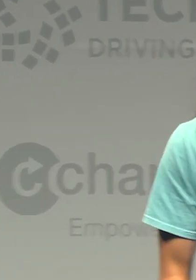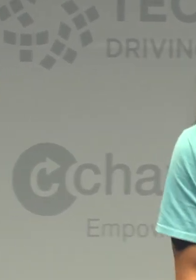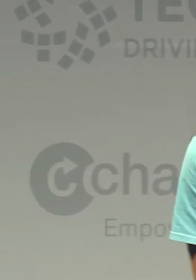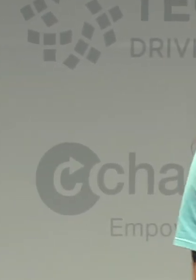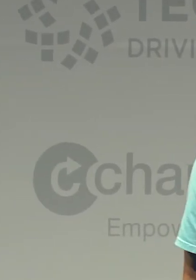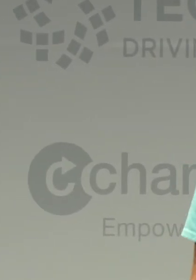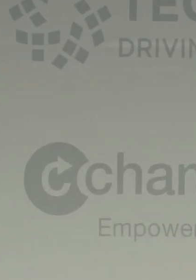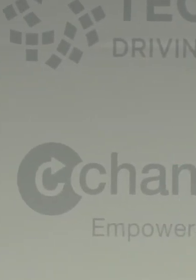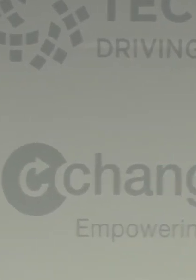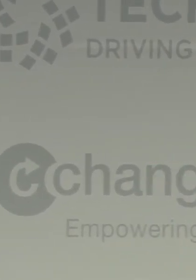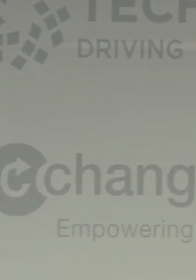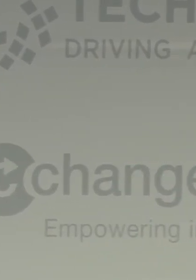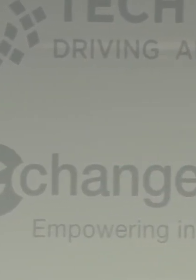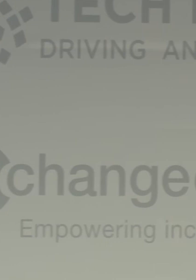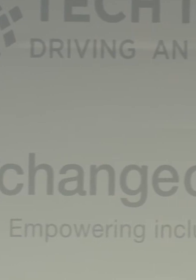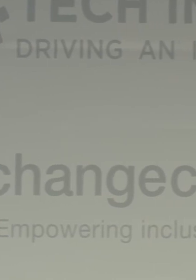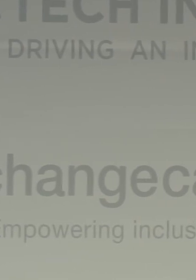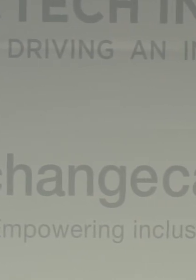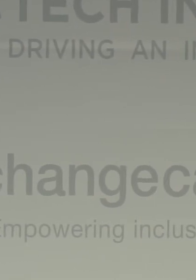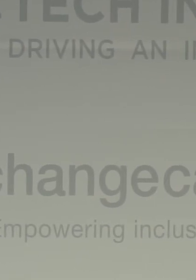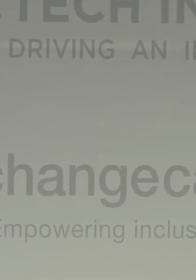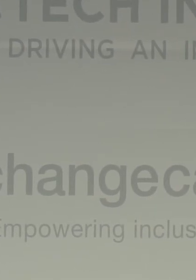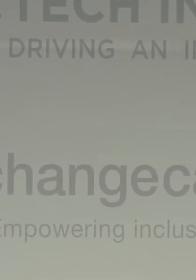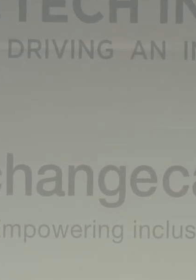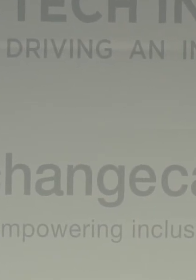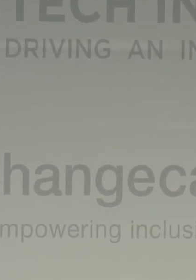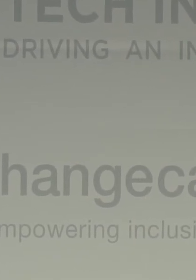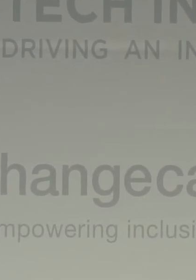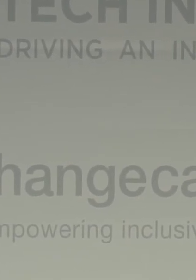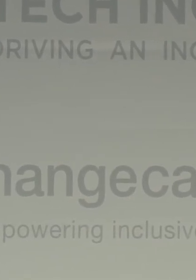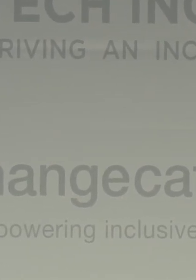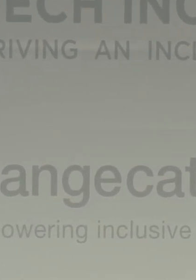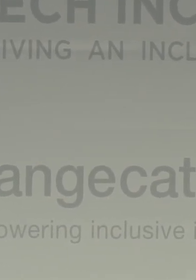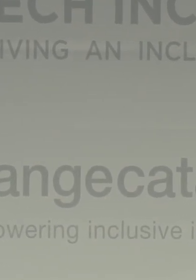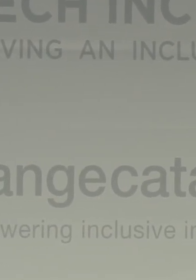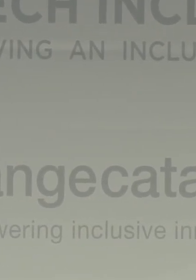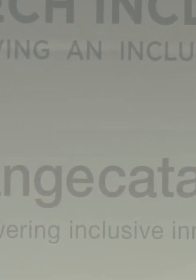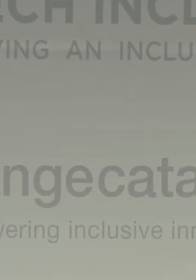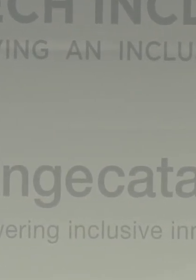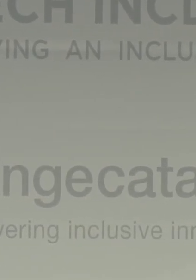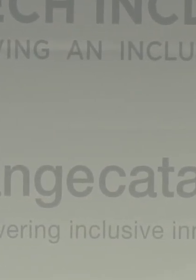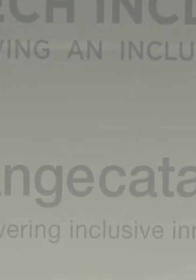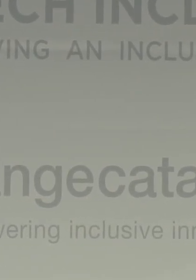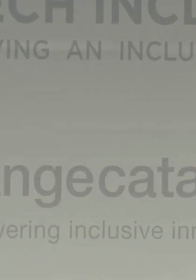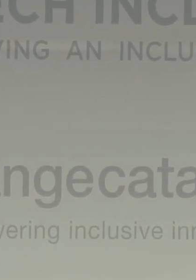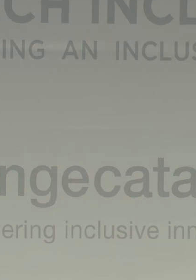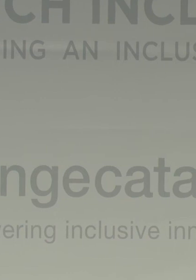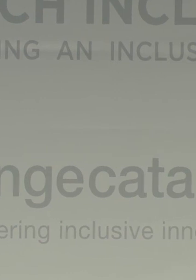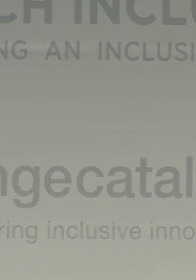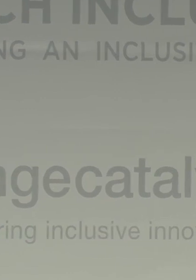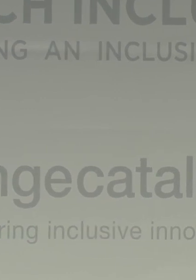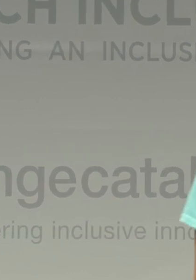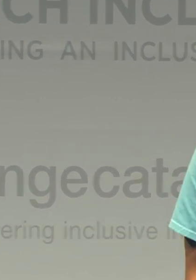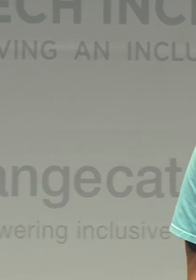wouldn't even take that much to have a task force where there was languages all over the country. So really, I guess I'm pretty much done.